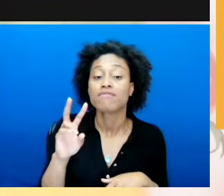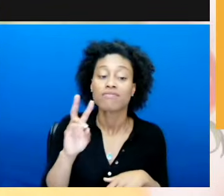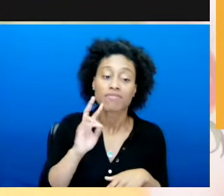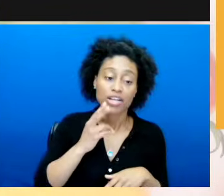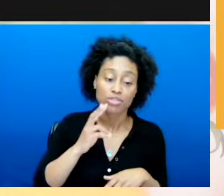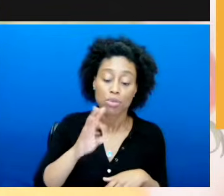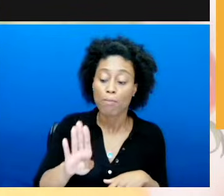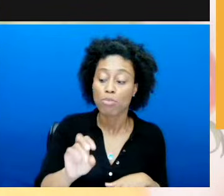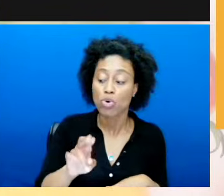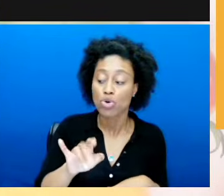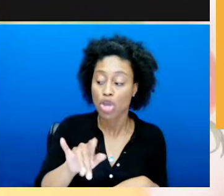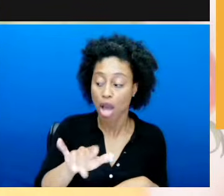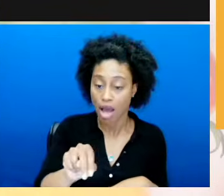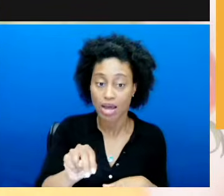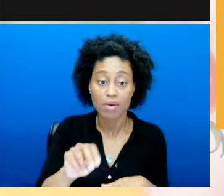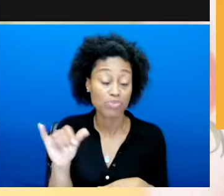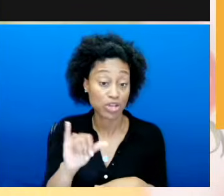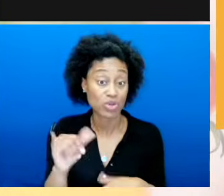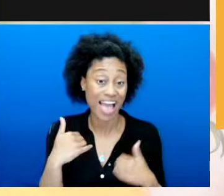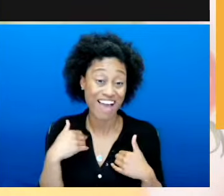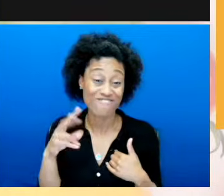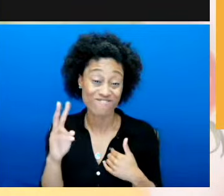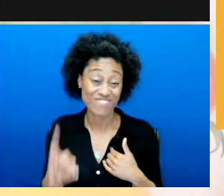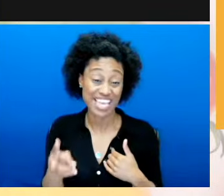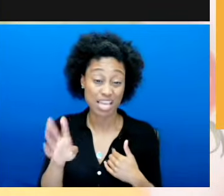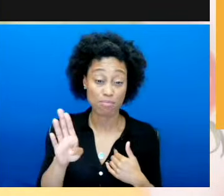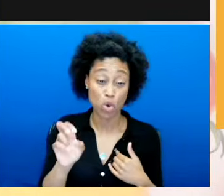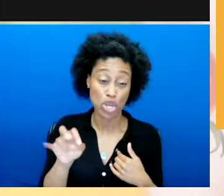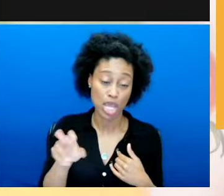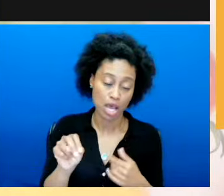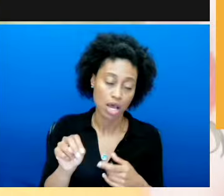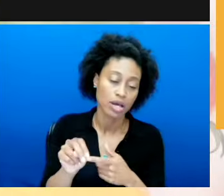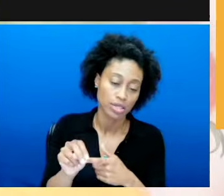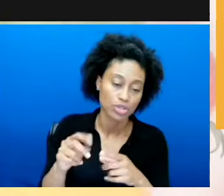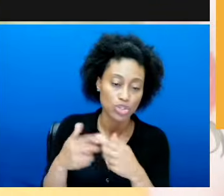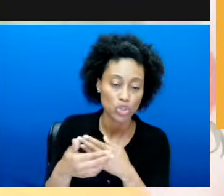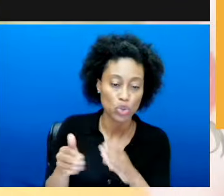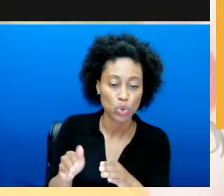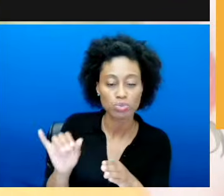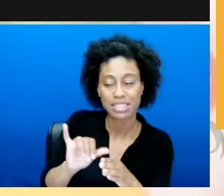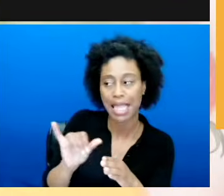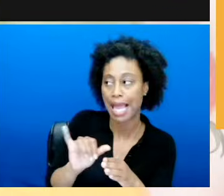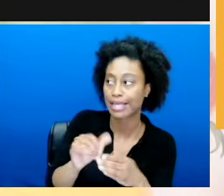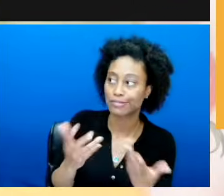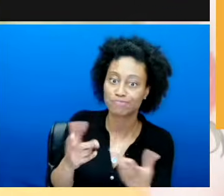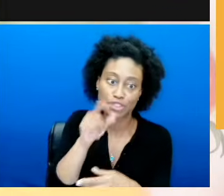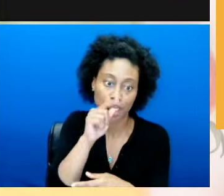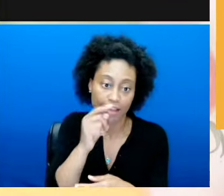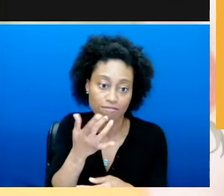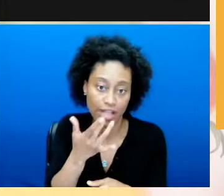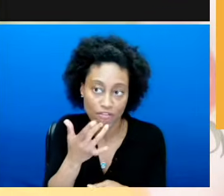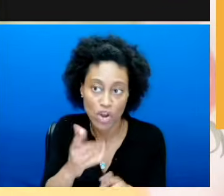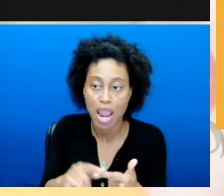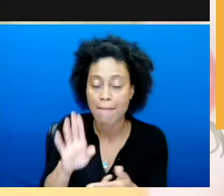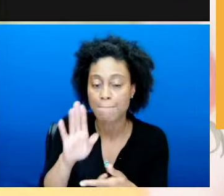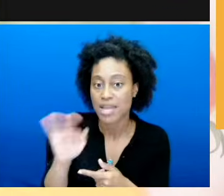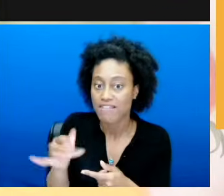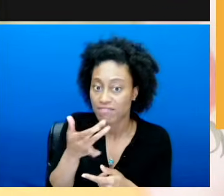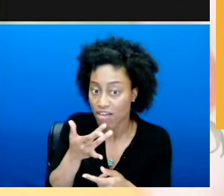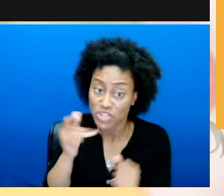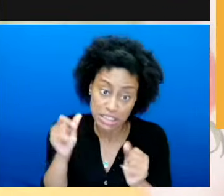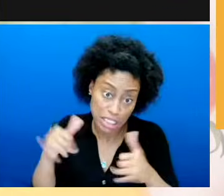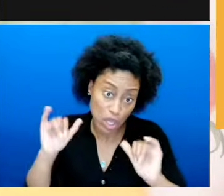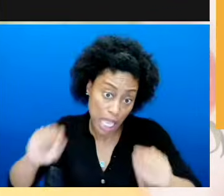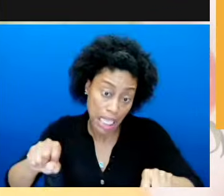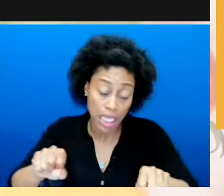have vegan bouillon cubes, like vegan chicken flavored bouillon or vegan beef flavored bouillon. So those are